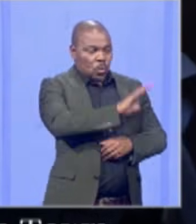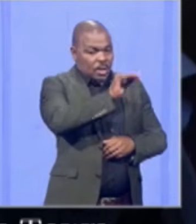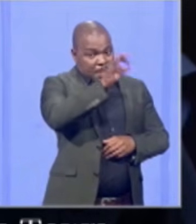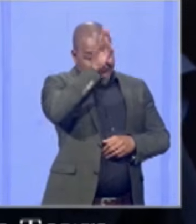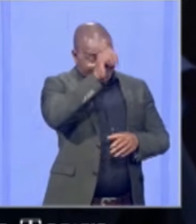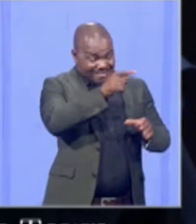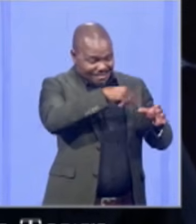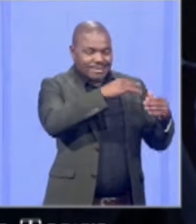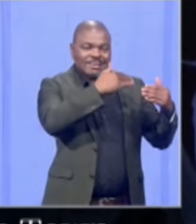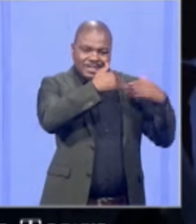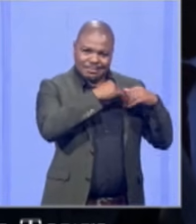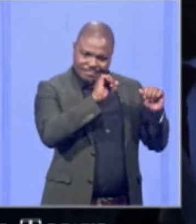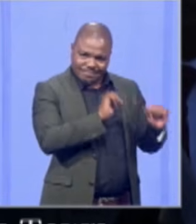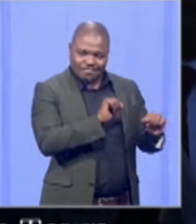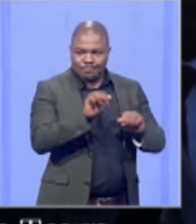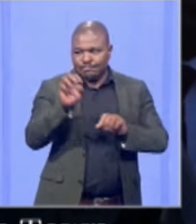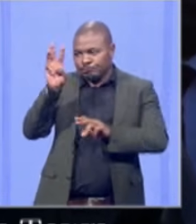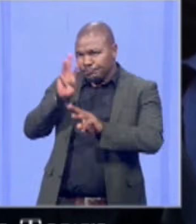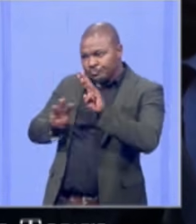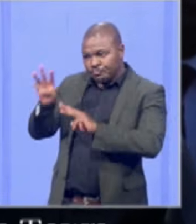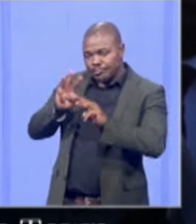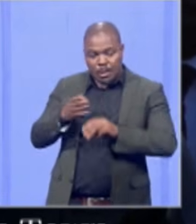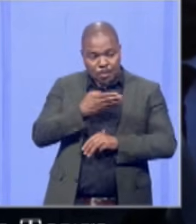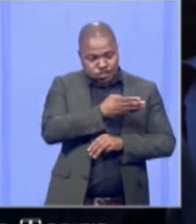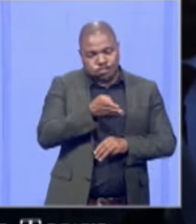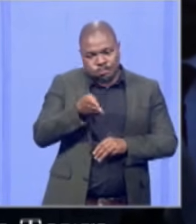the underwriter. They are here